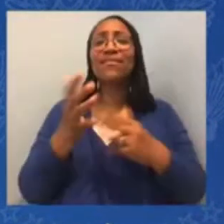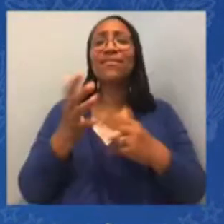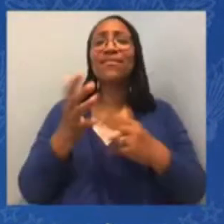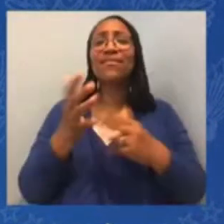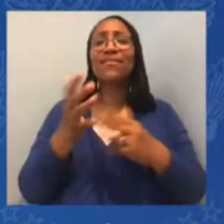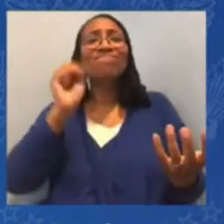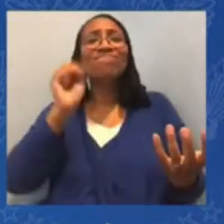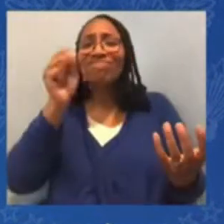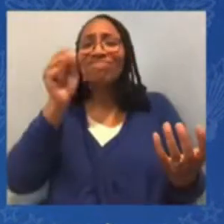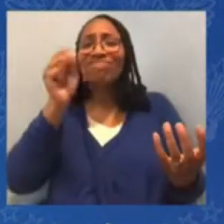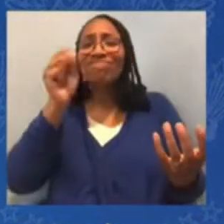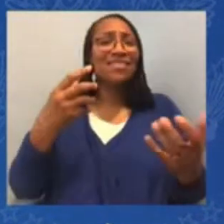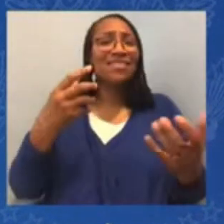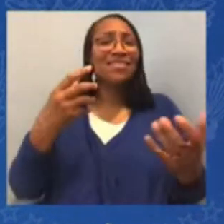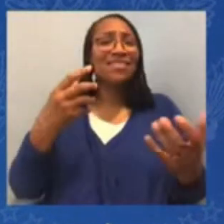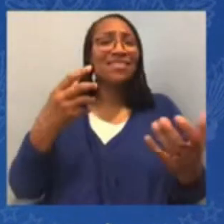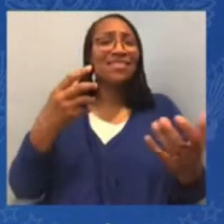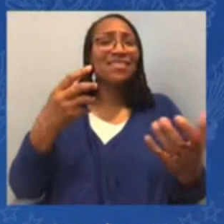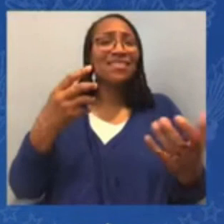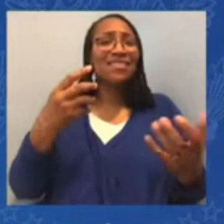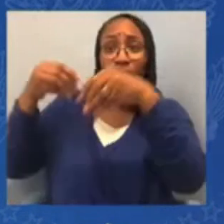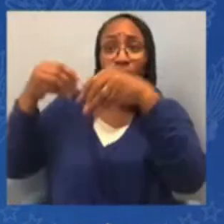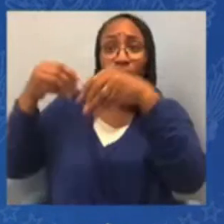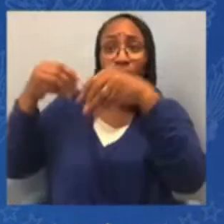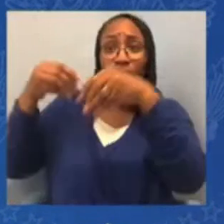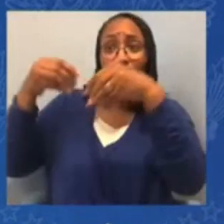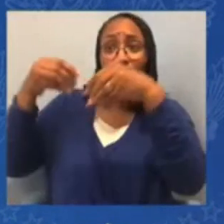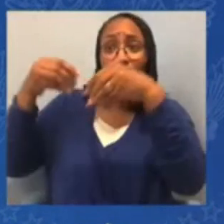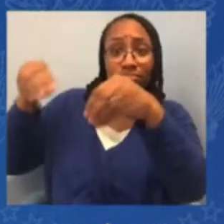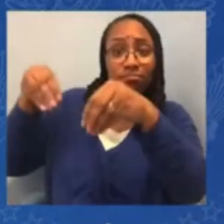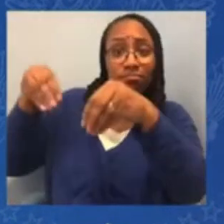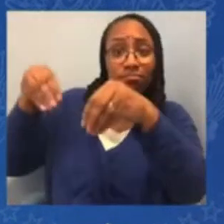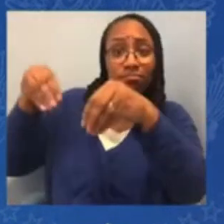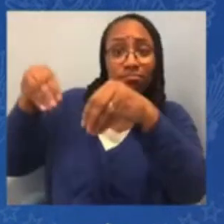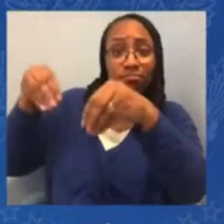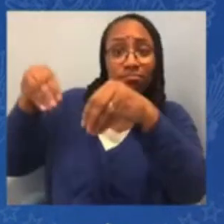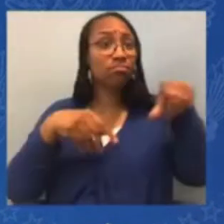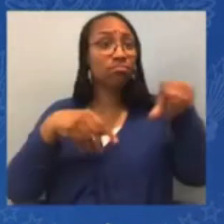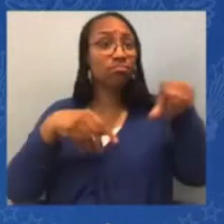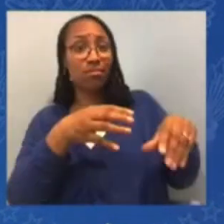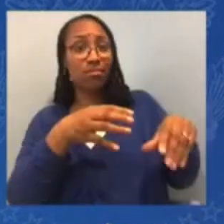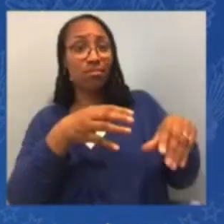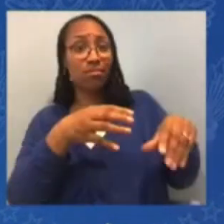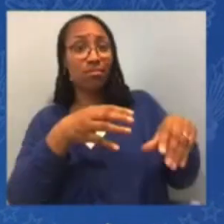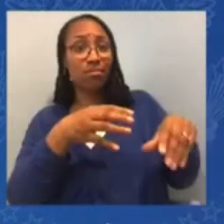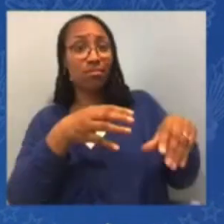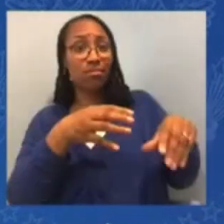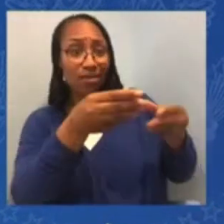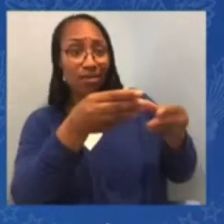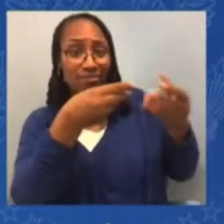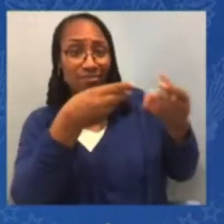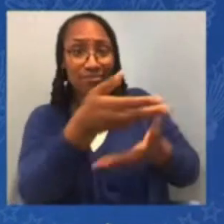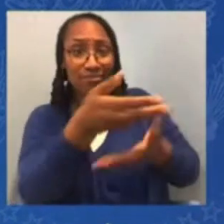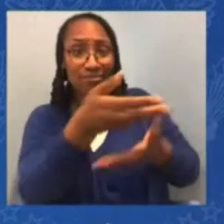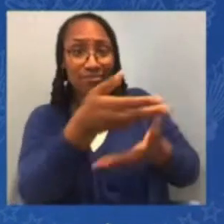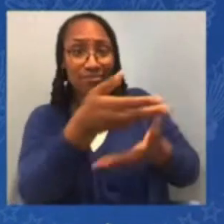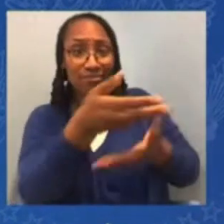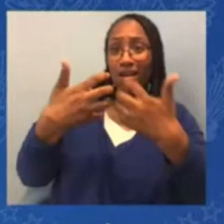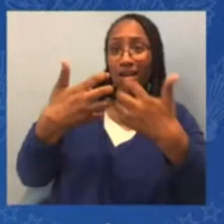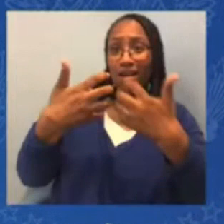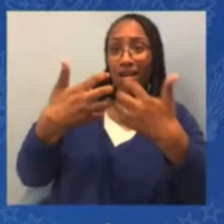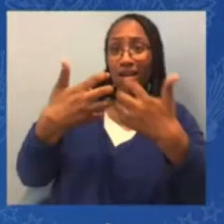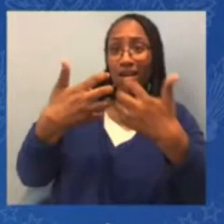place in America. Honestly, I feel like that as well. The facts give us reason to hope, though. So far this